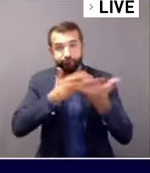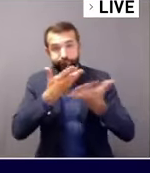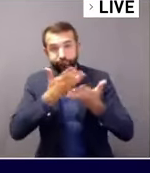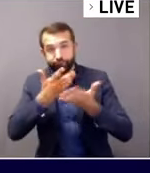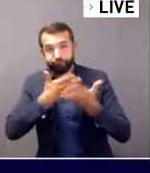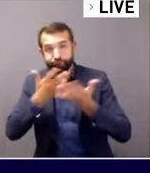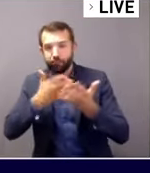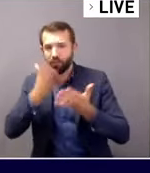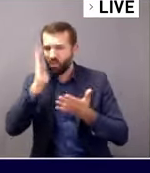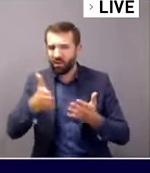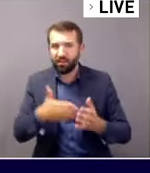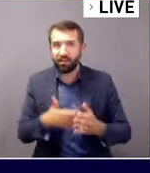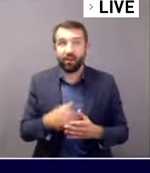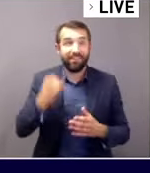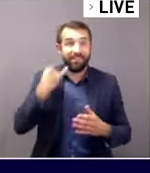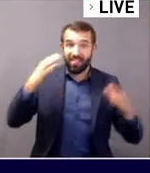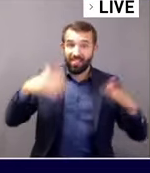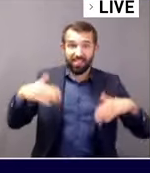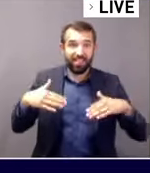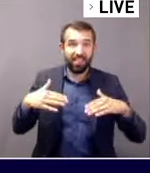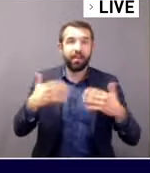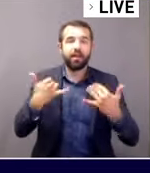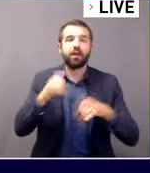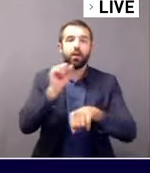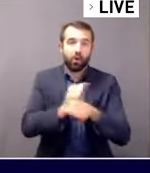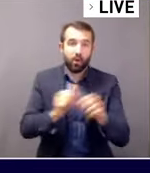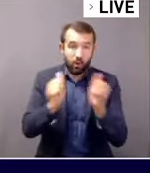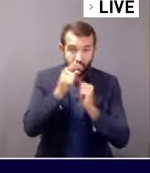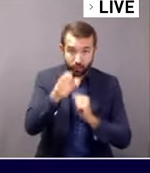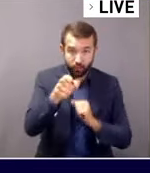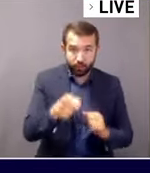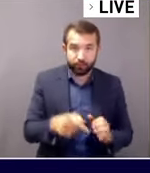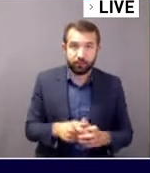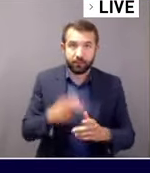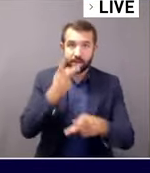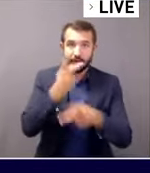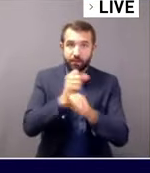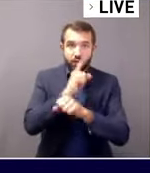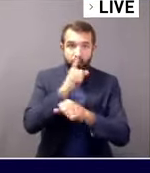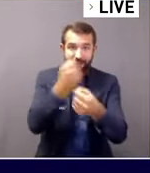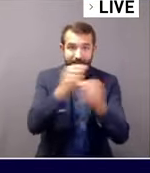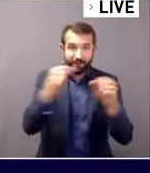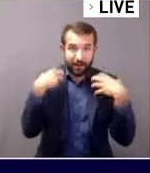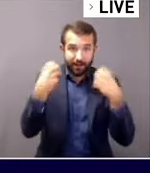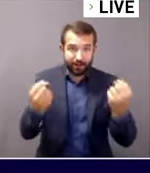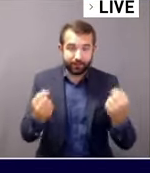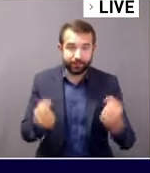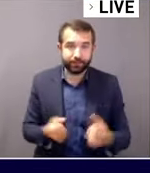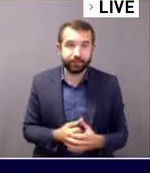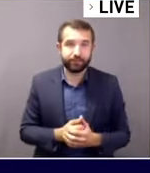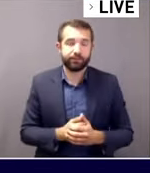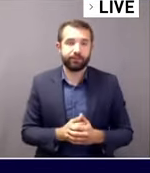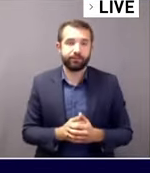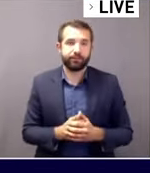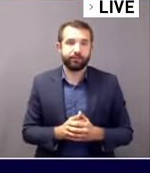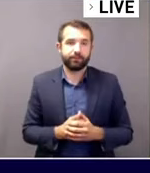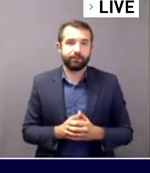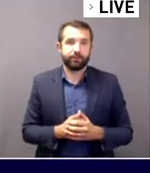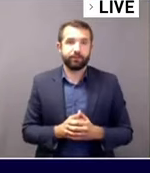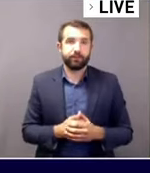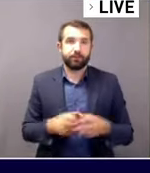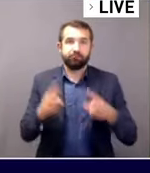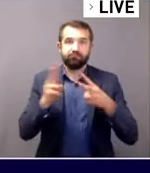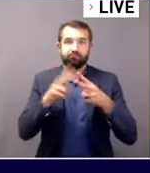not, we'd like to work with you so we can keep you safe and healthy. So those are the two areas of focus right now in